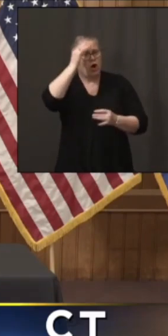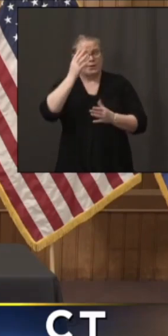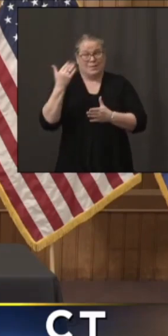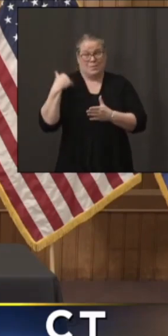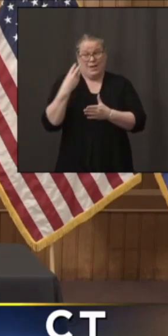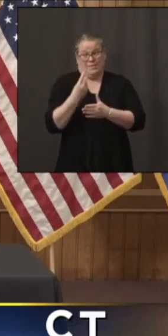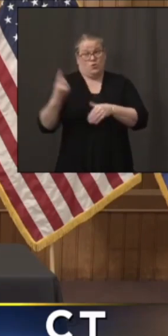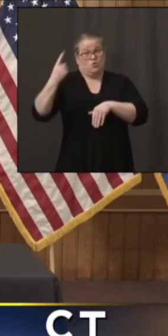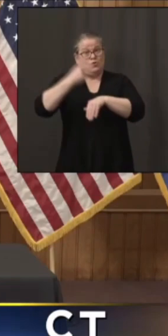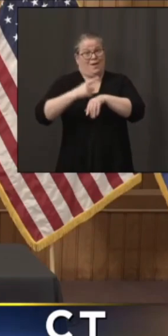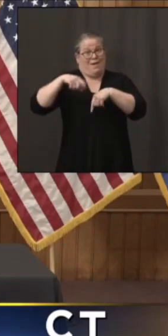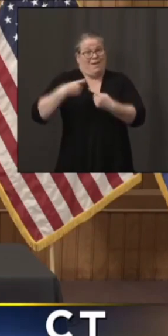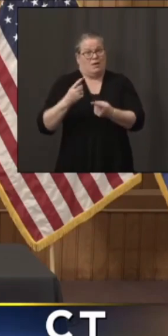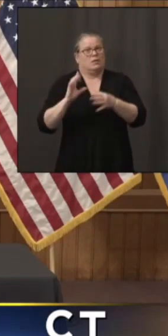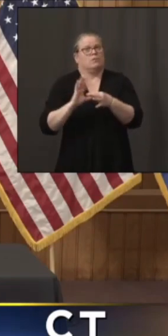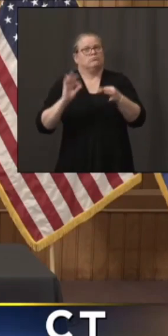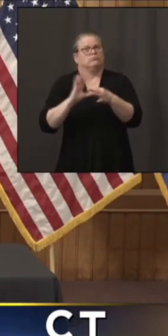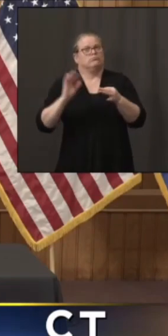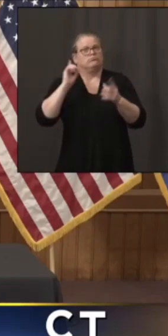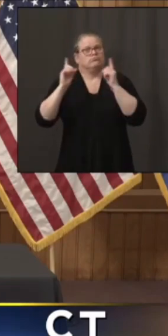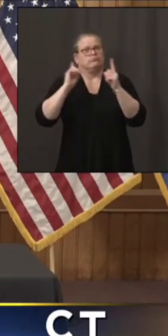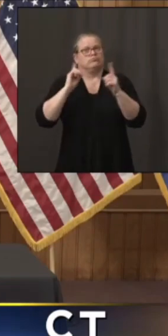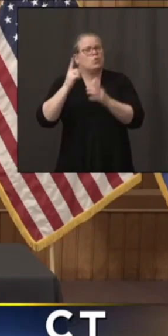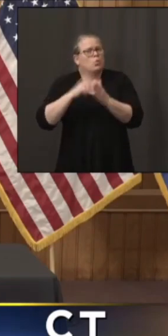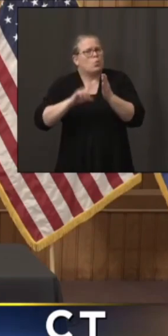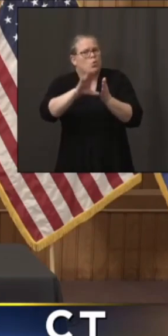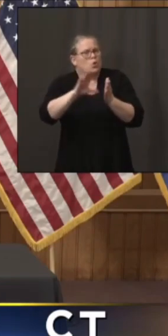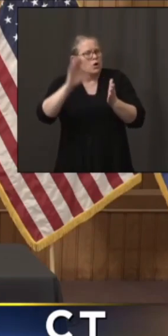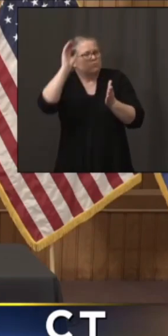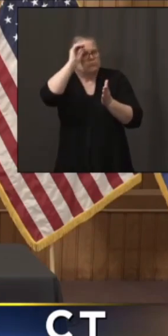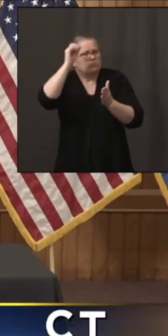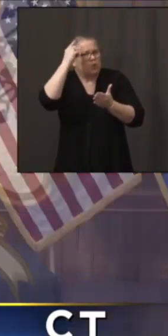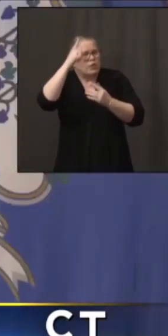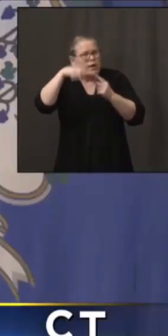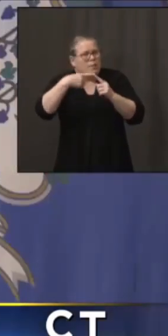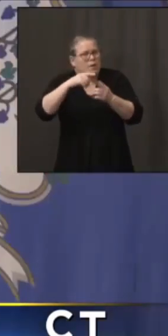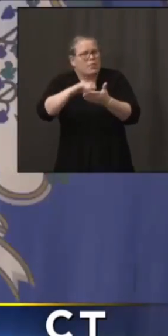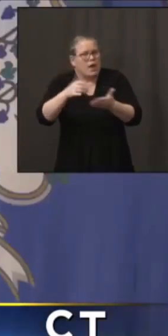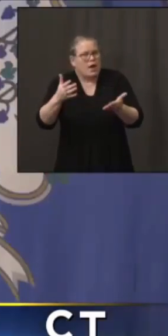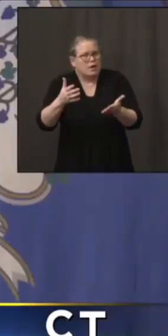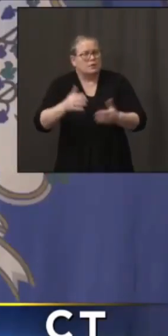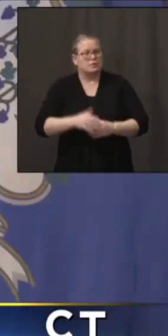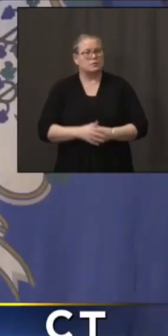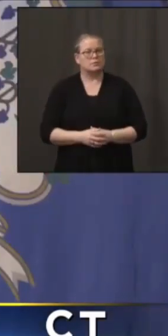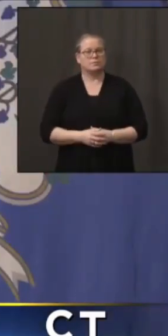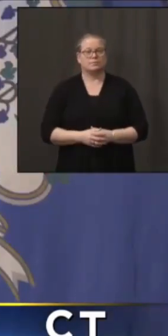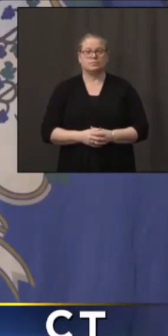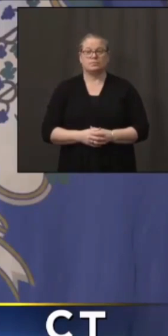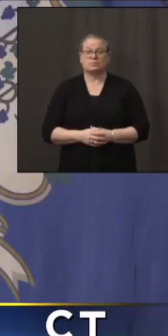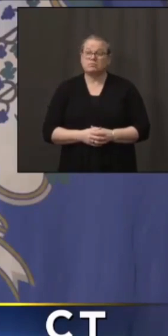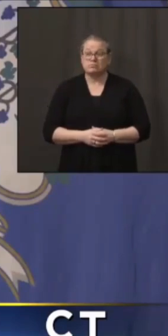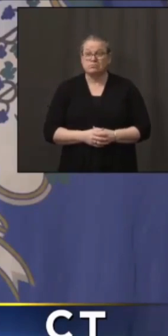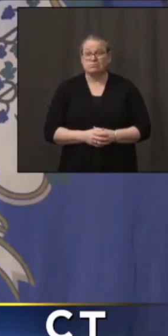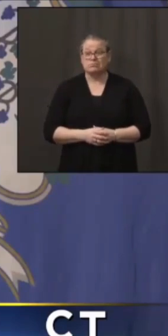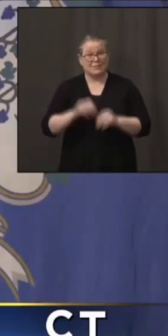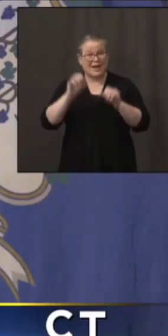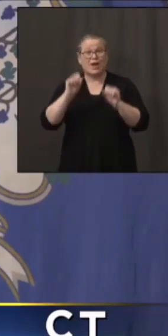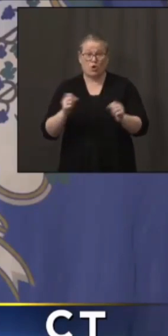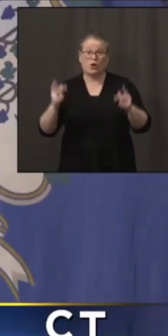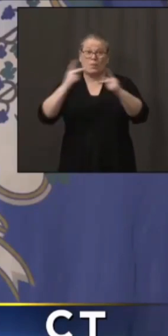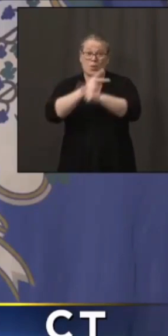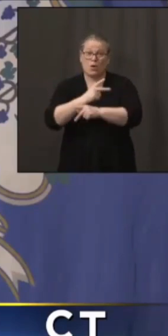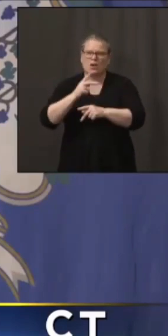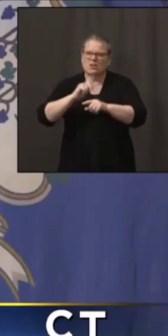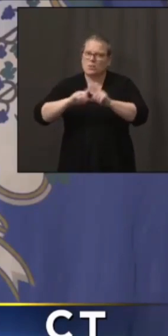how, what you're thinking about it. Well, it could have been a lot worse, but it was really bad.